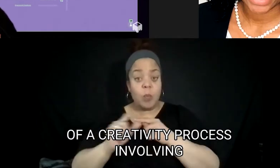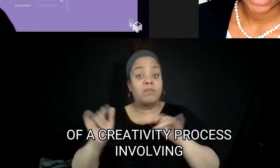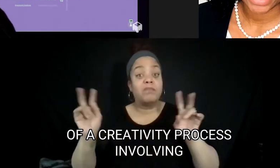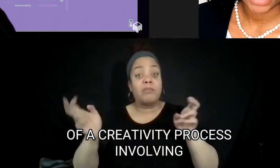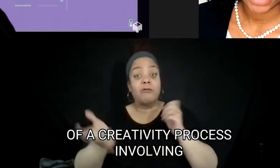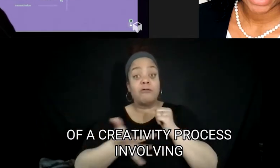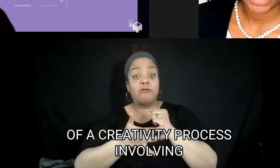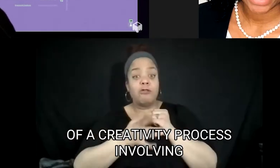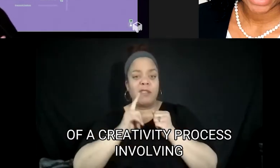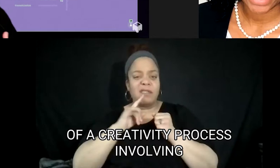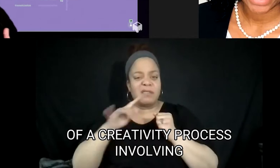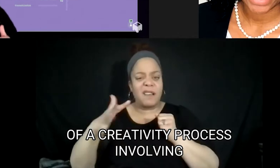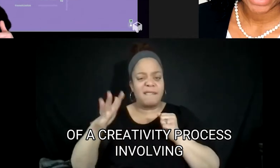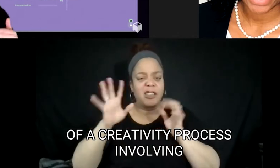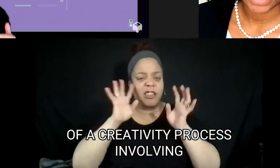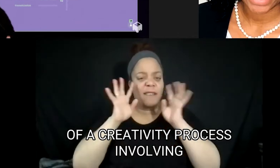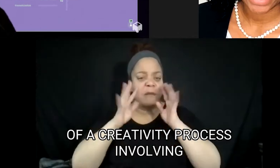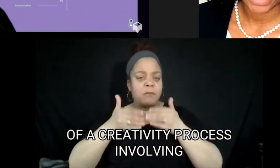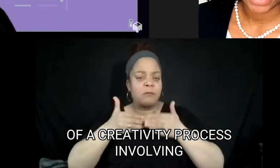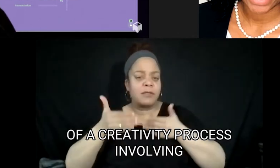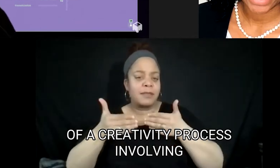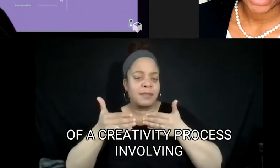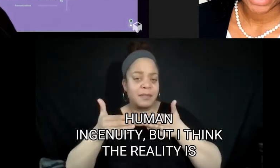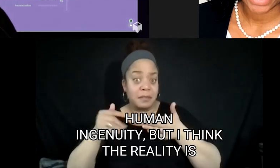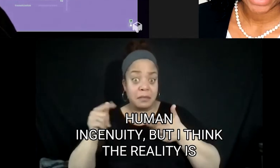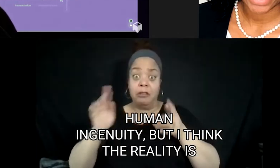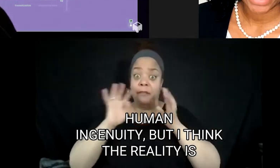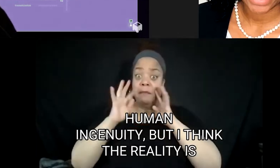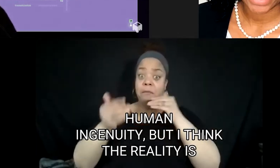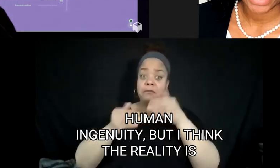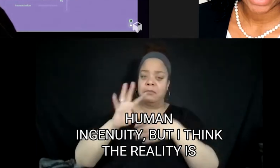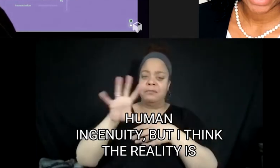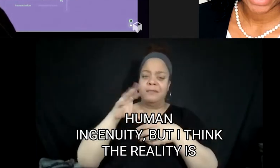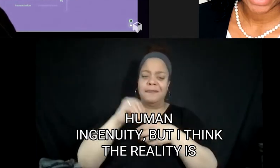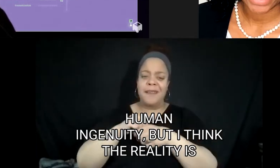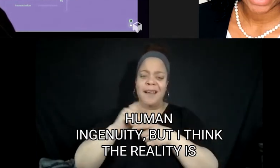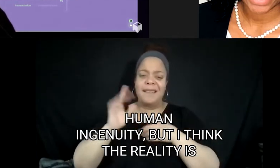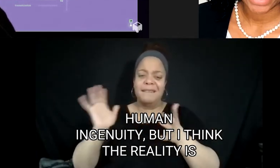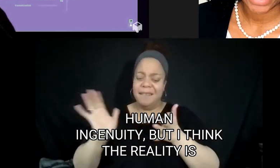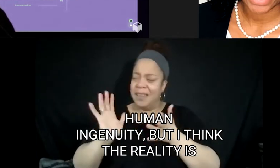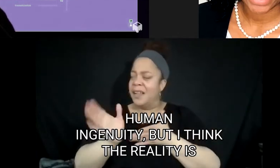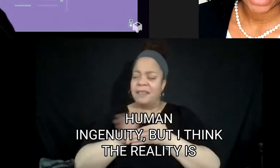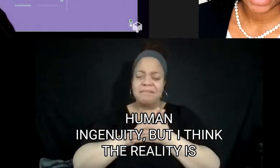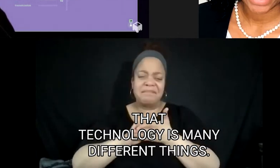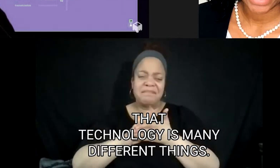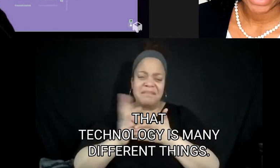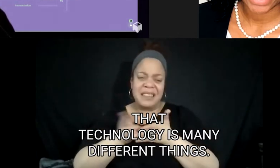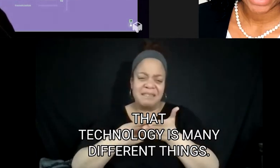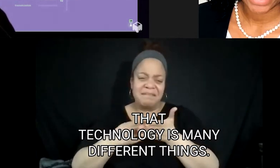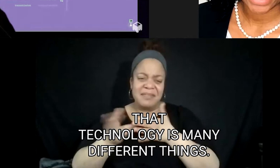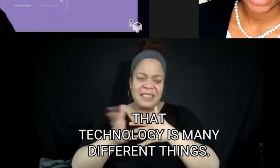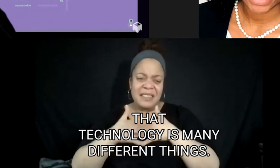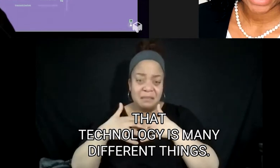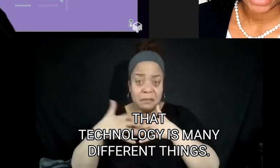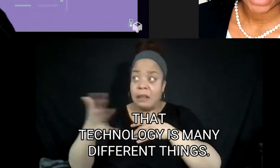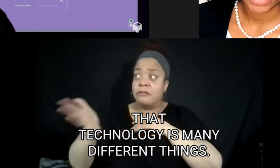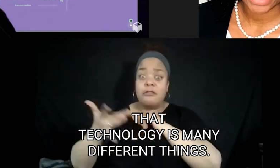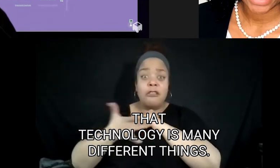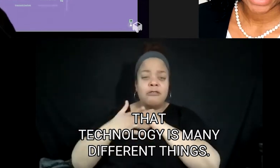reality is that technology is many different things. It is also, it is an object, but it's also a process.